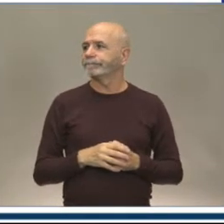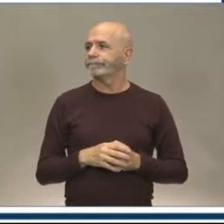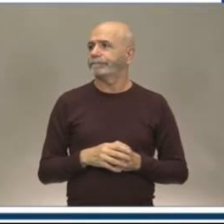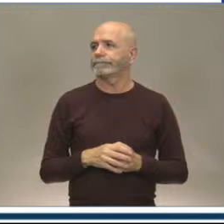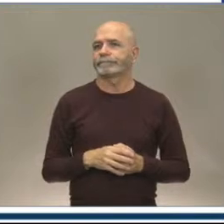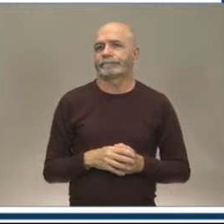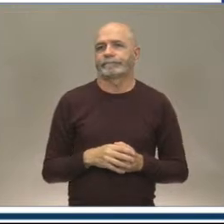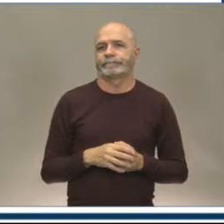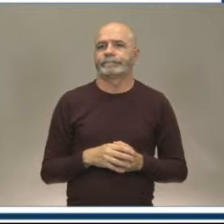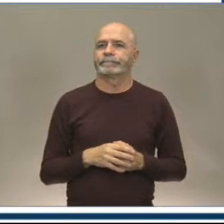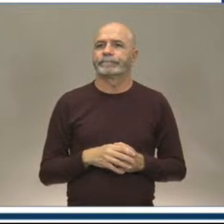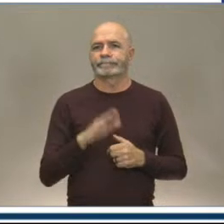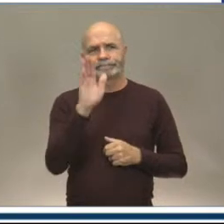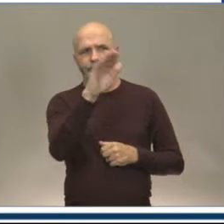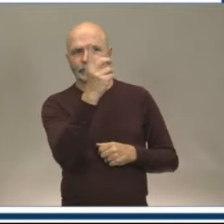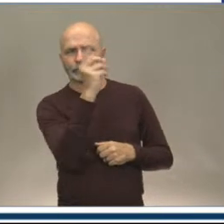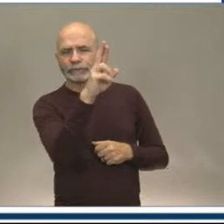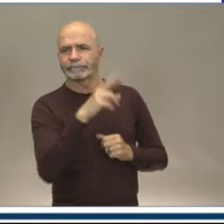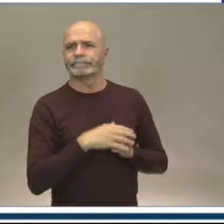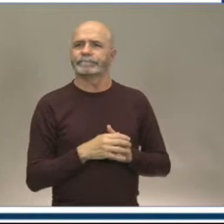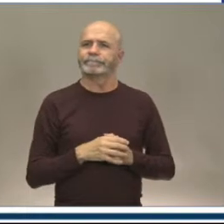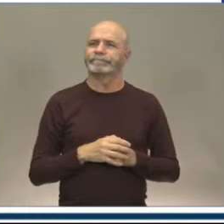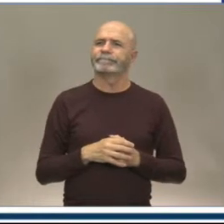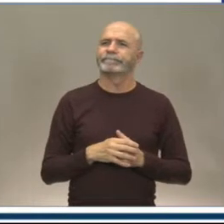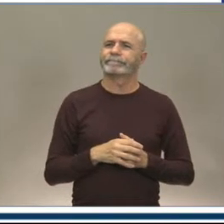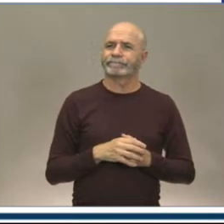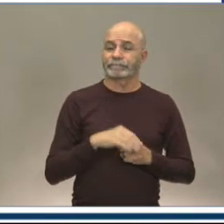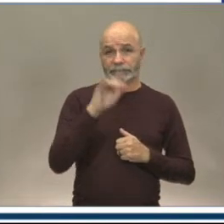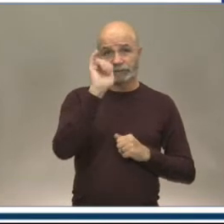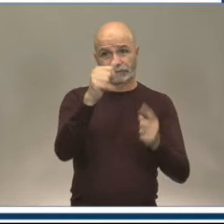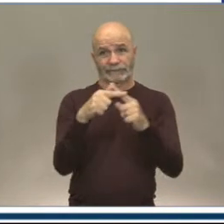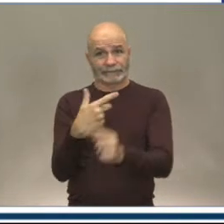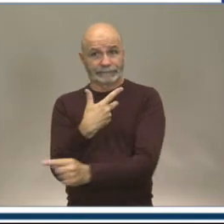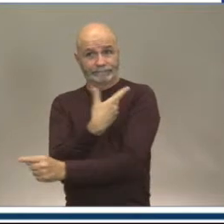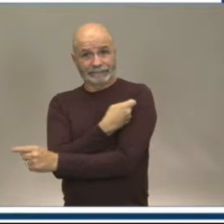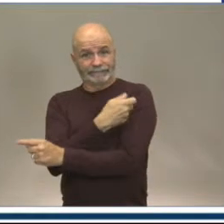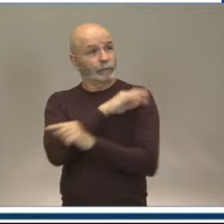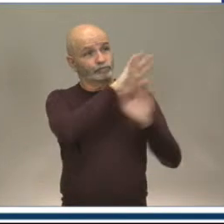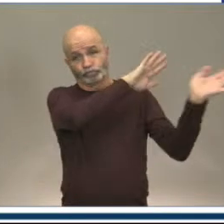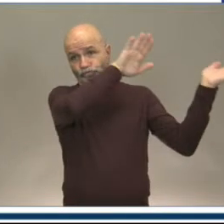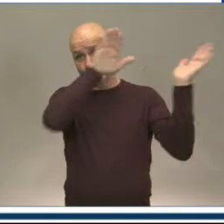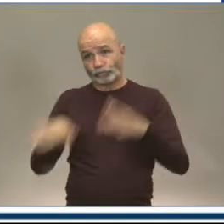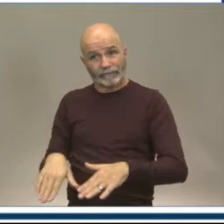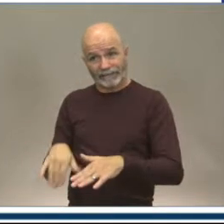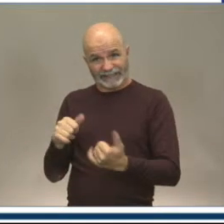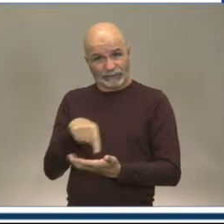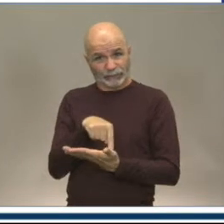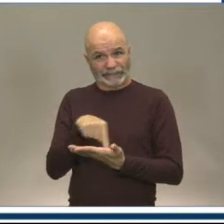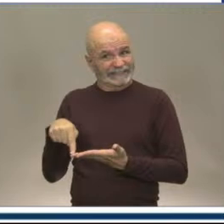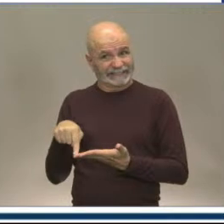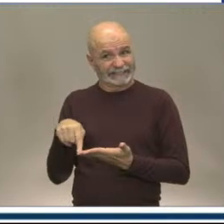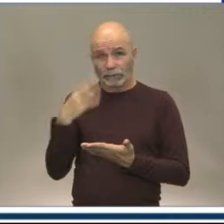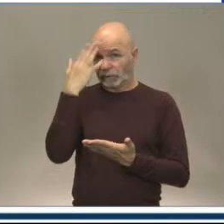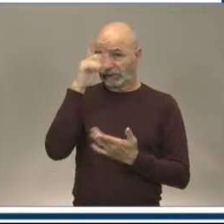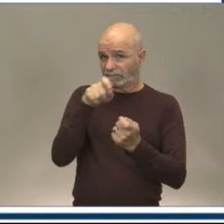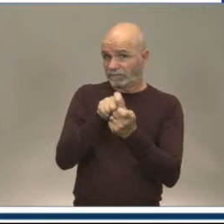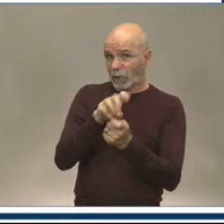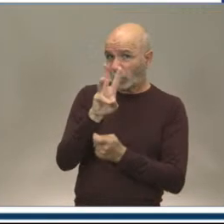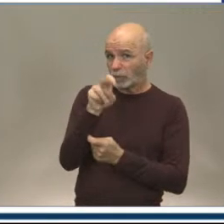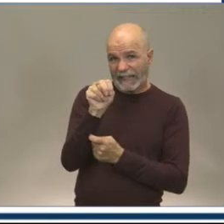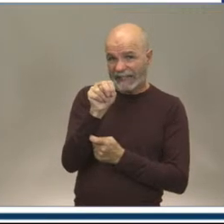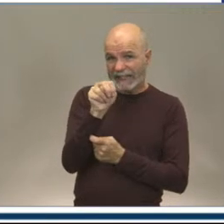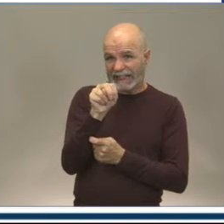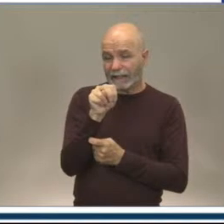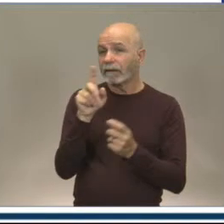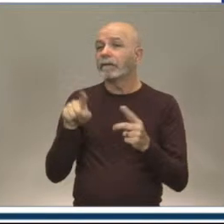Just wondering, Dr. Strang, you say that the vaccines are going to be here this week, but you can't really say when they're going to go in arms. Why can't you? No,